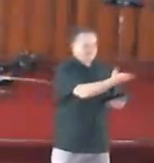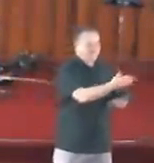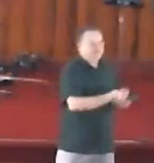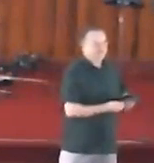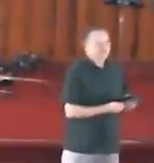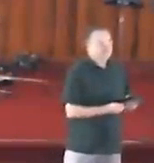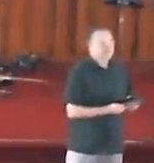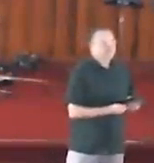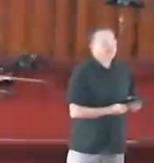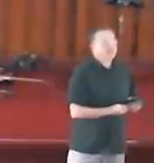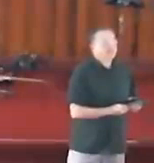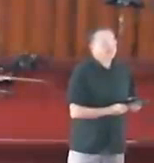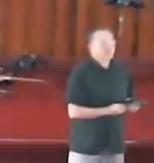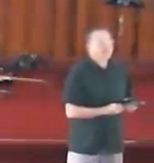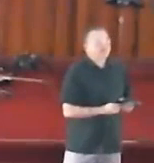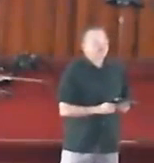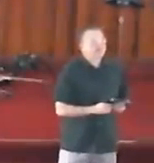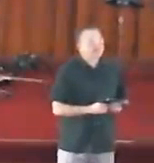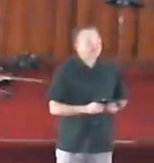this channel.